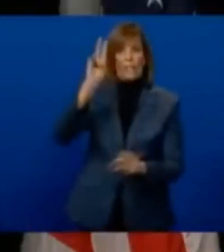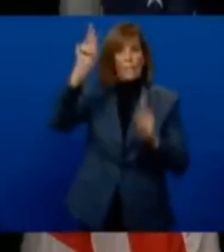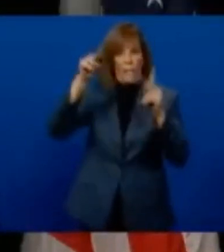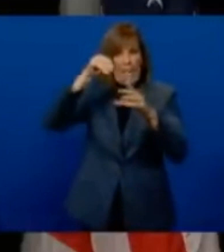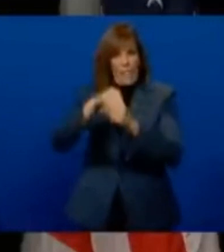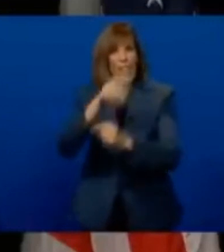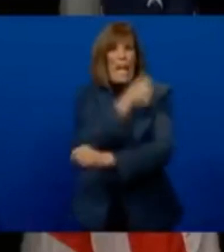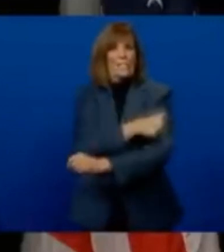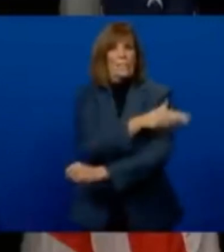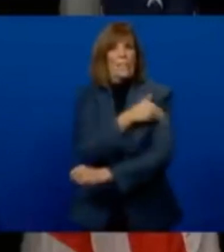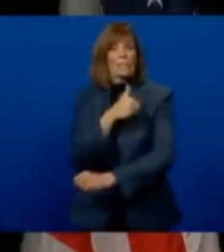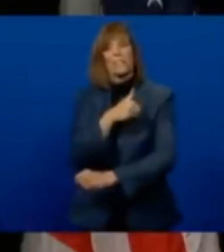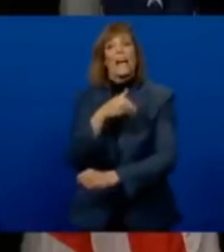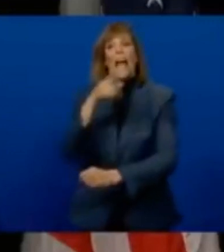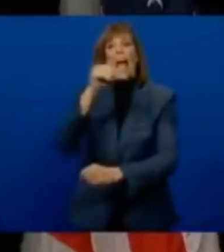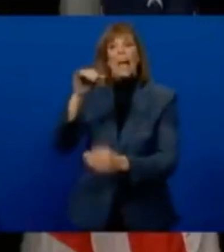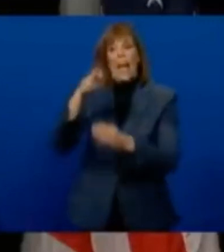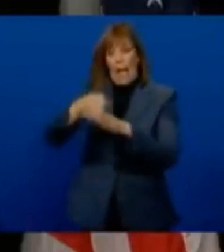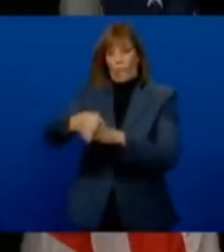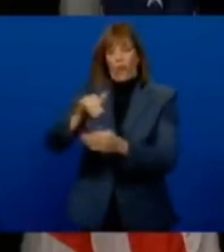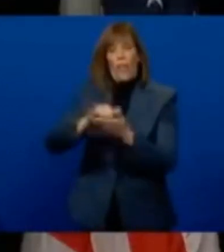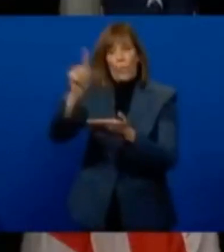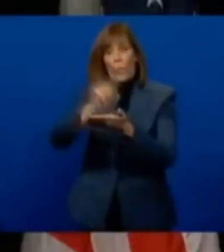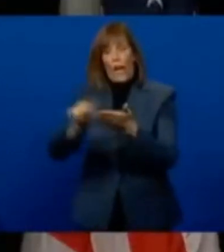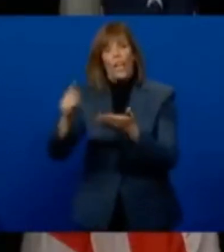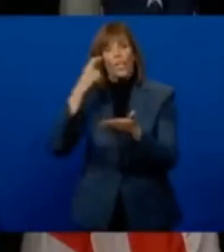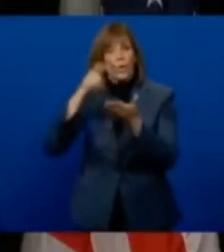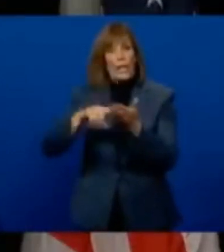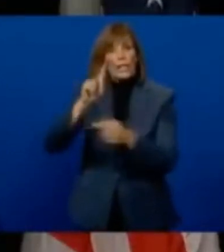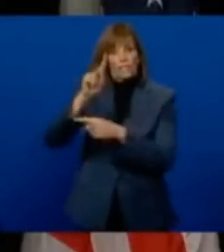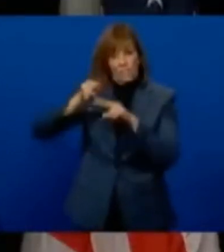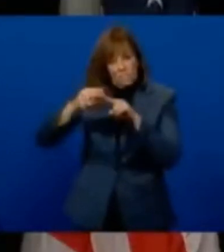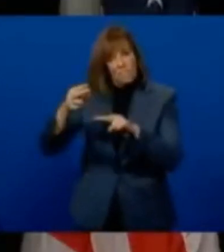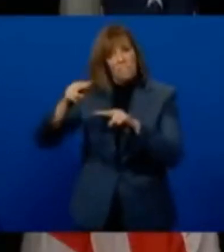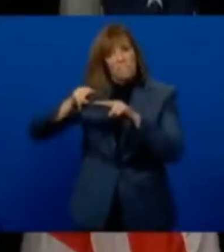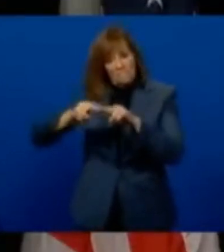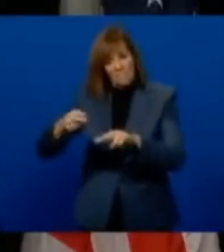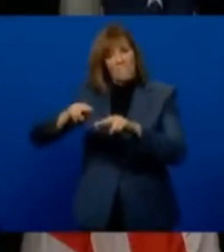1,527, and in the 5 days that followed, we saw day-to-day